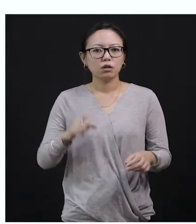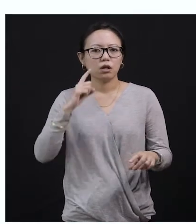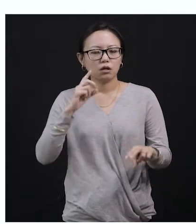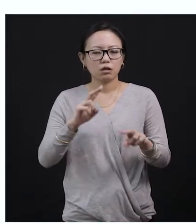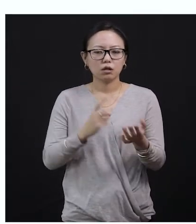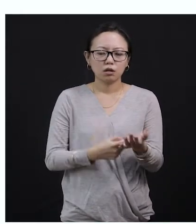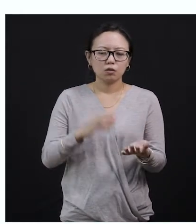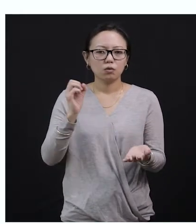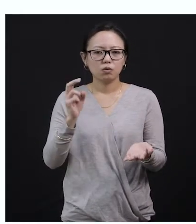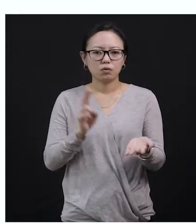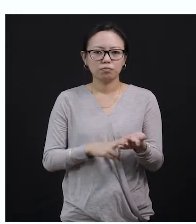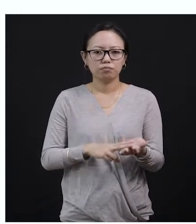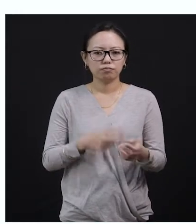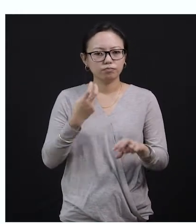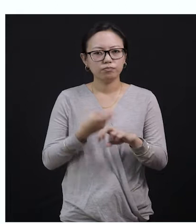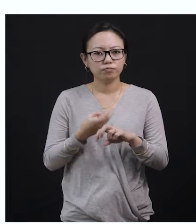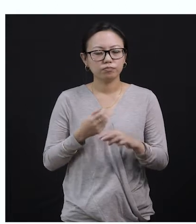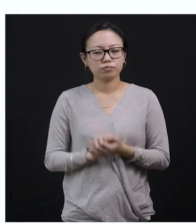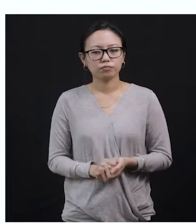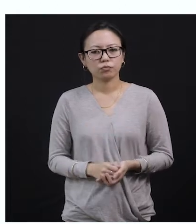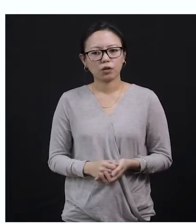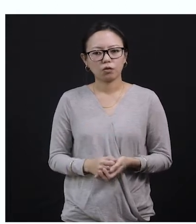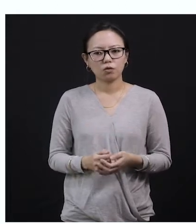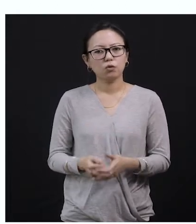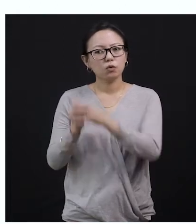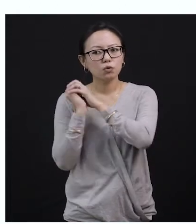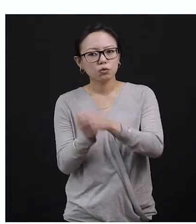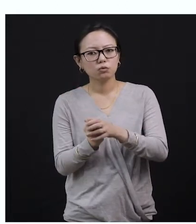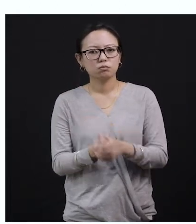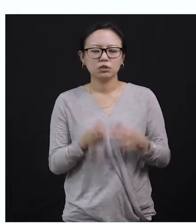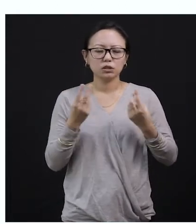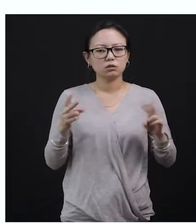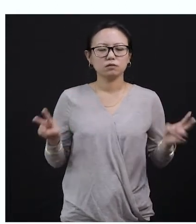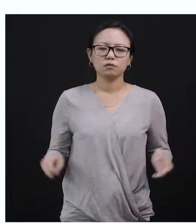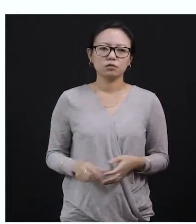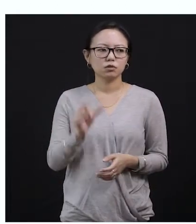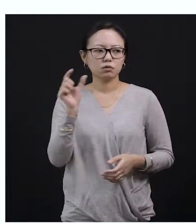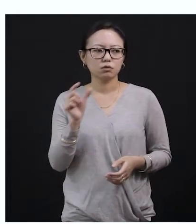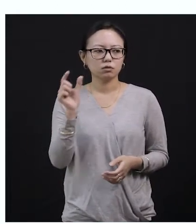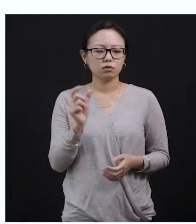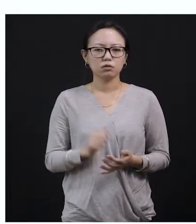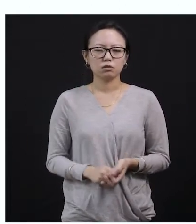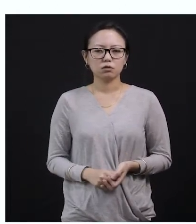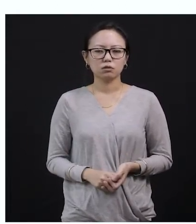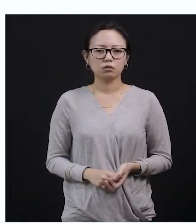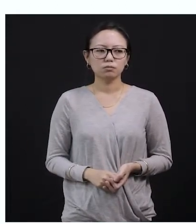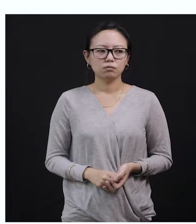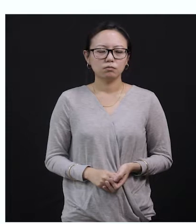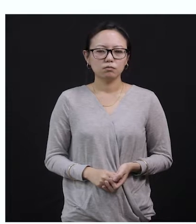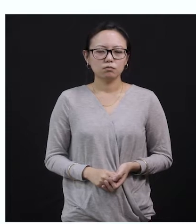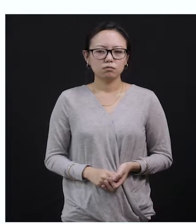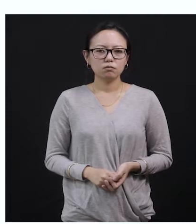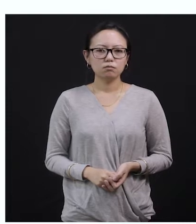this kingdom, they emerged as a powerful kingdom after the Aryan civilization, right? So by the